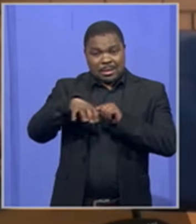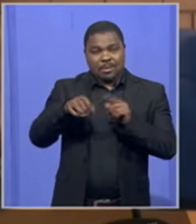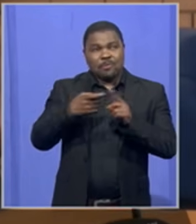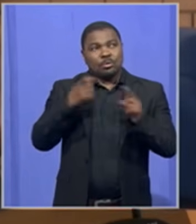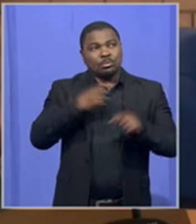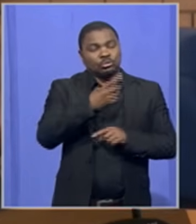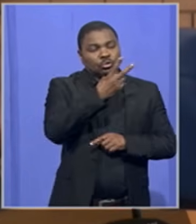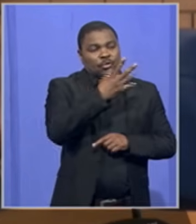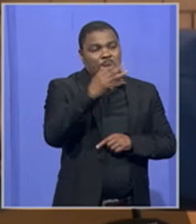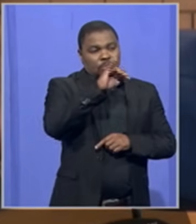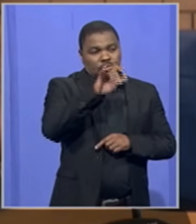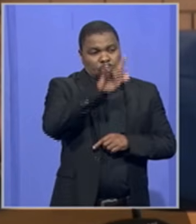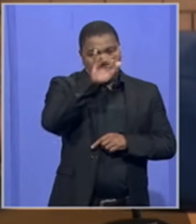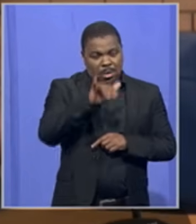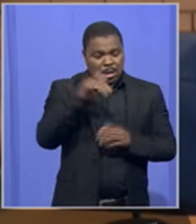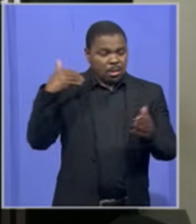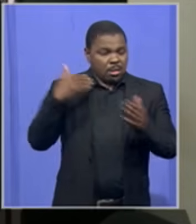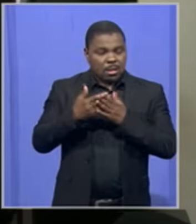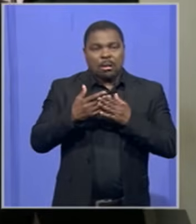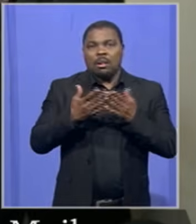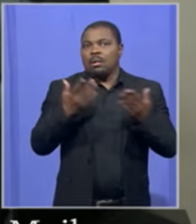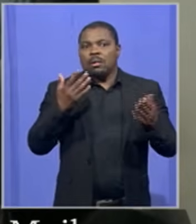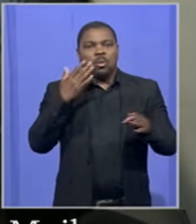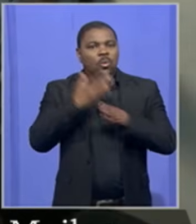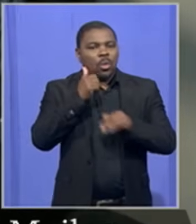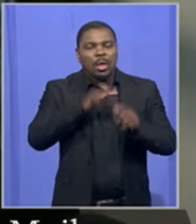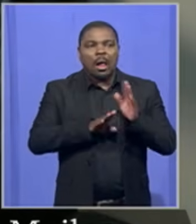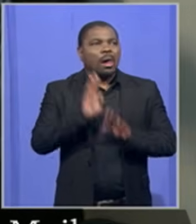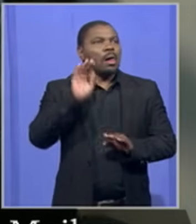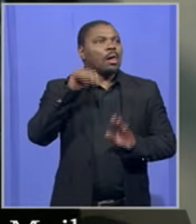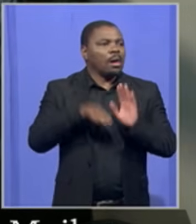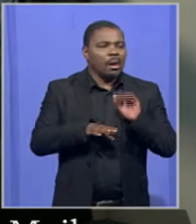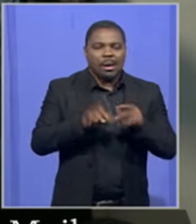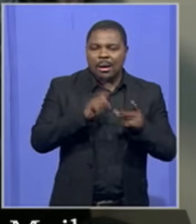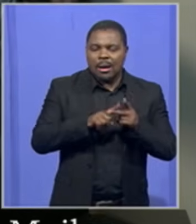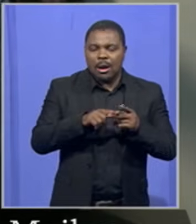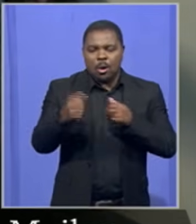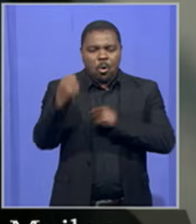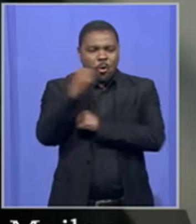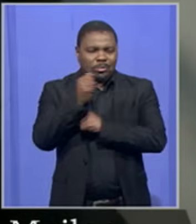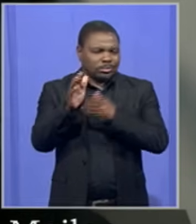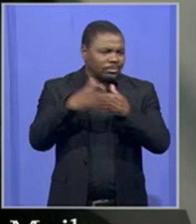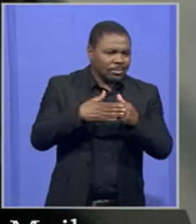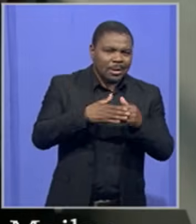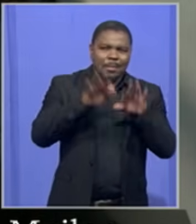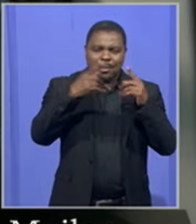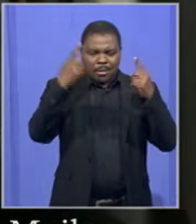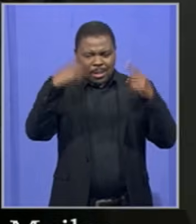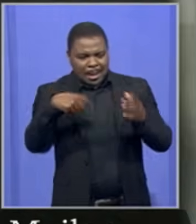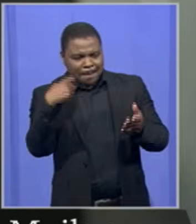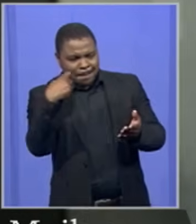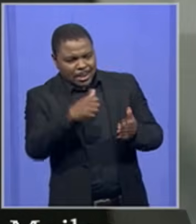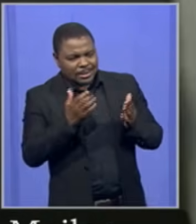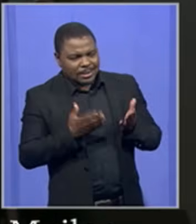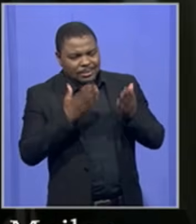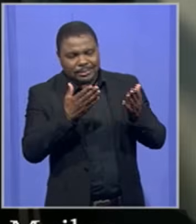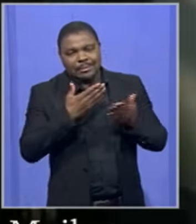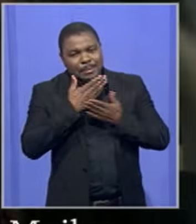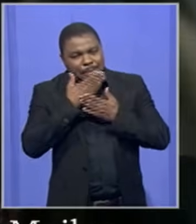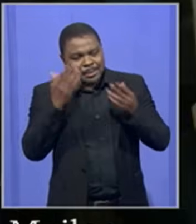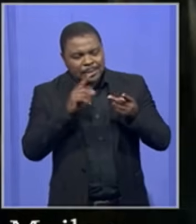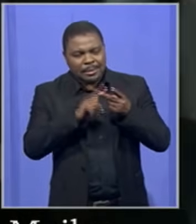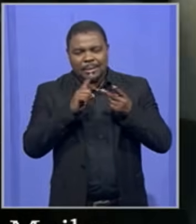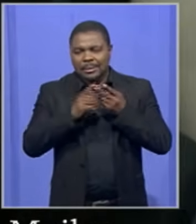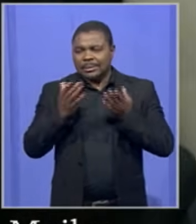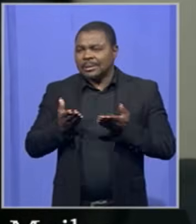25th of July, has been up and down. We've had offices closed, people haven't been able to come through and pay accounts, services have not been delivered